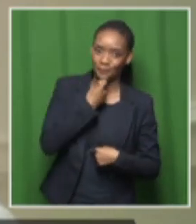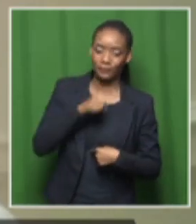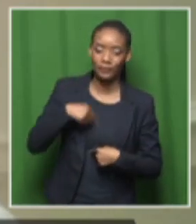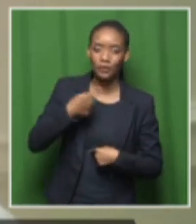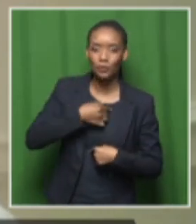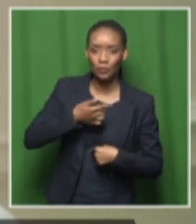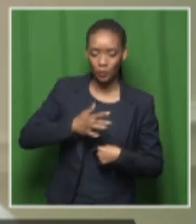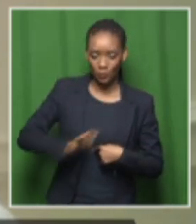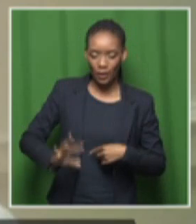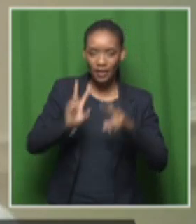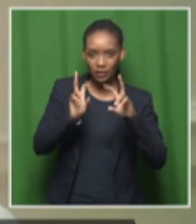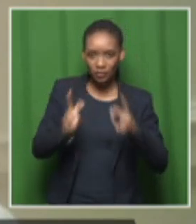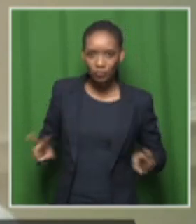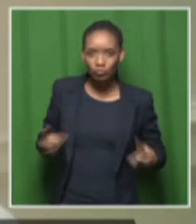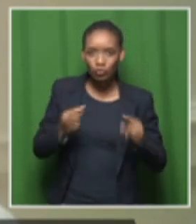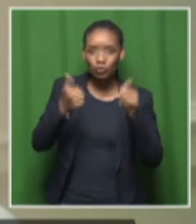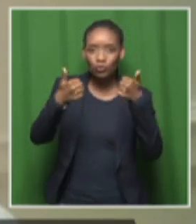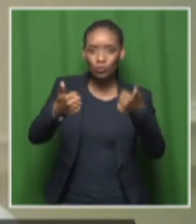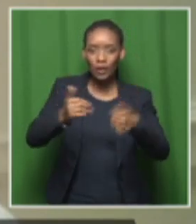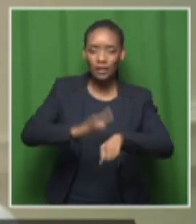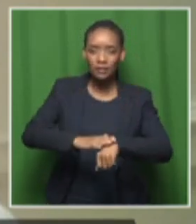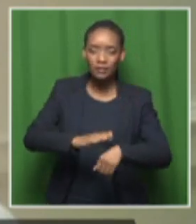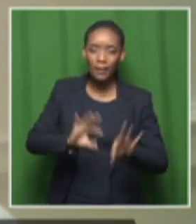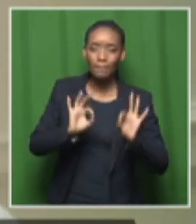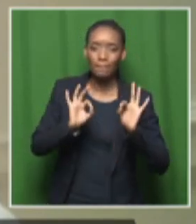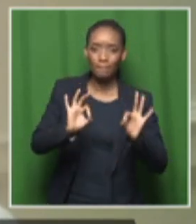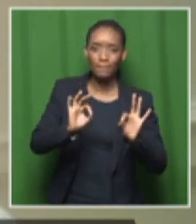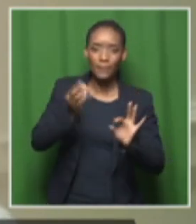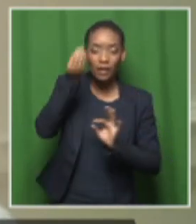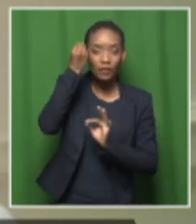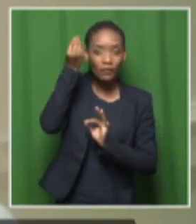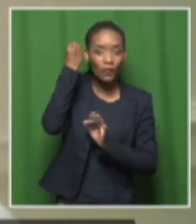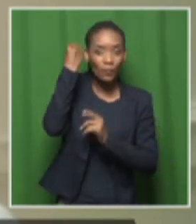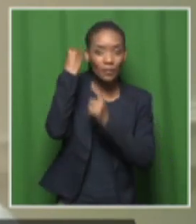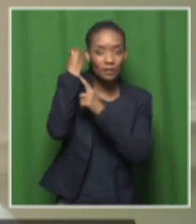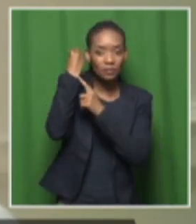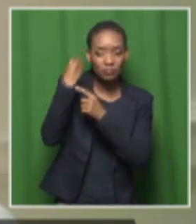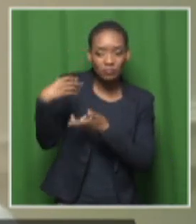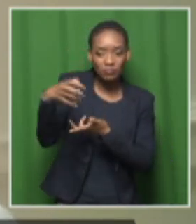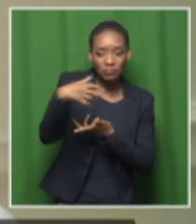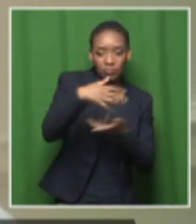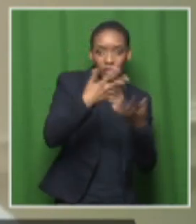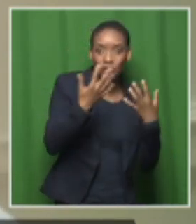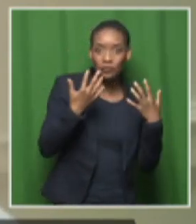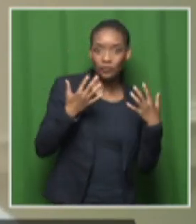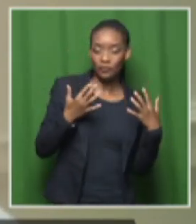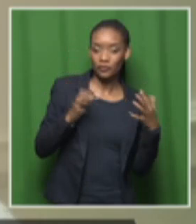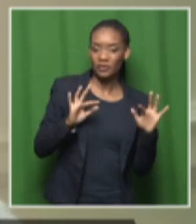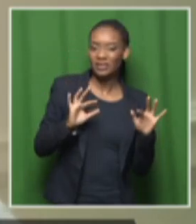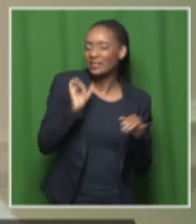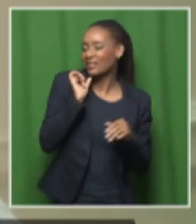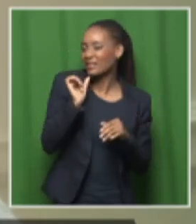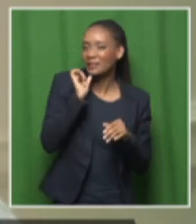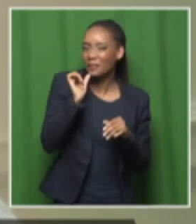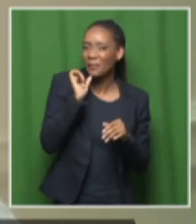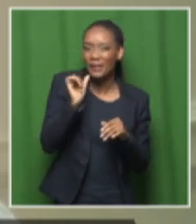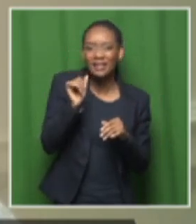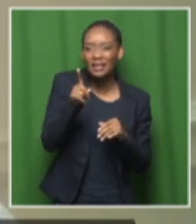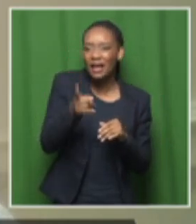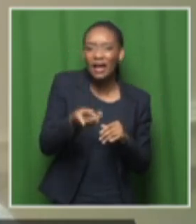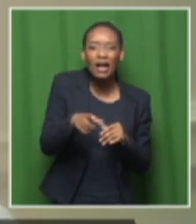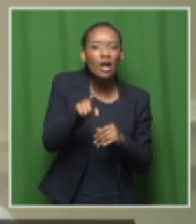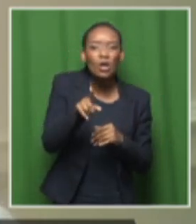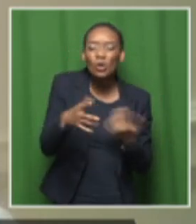an appropriate time when the evidence is gathered and points to anyone. It doesn't matter whether you're a politician, whether you are